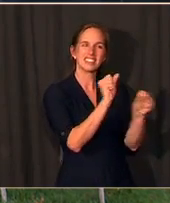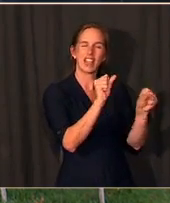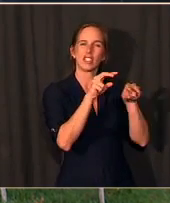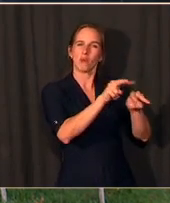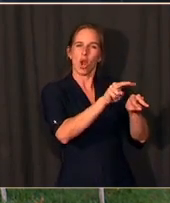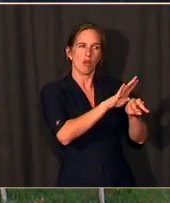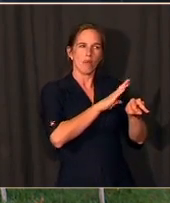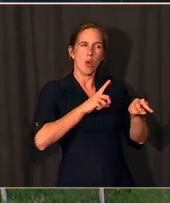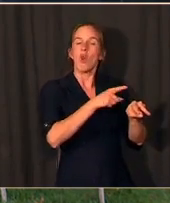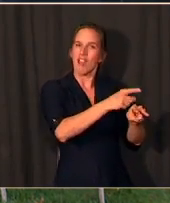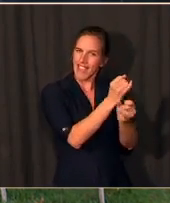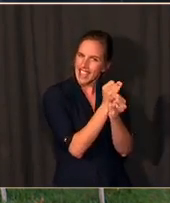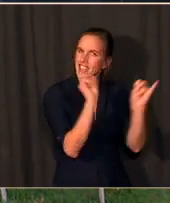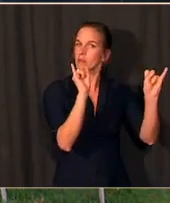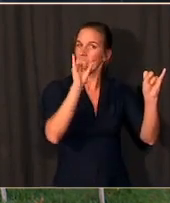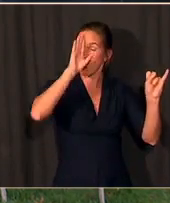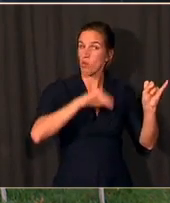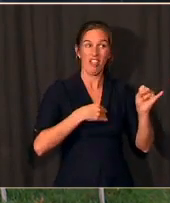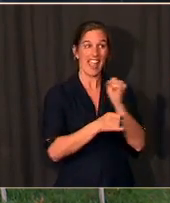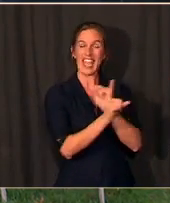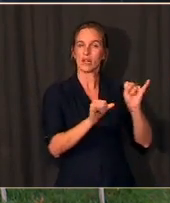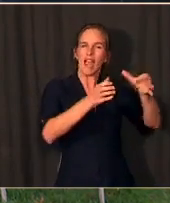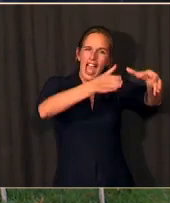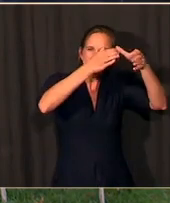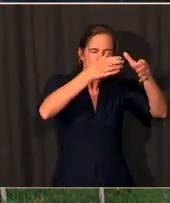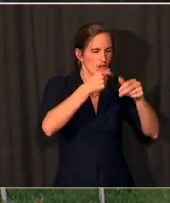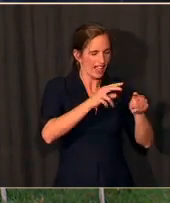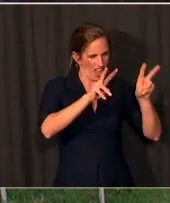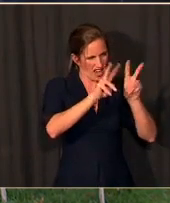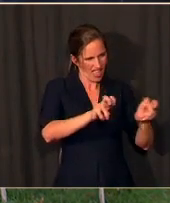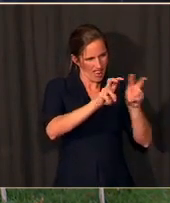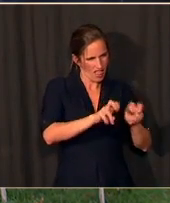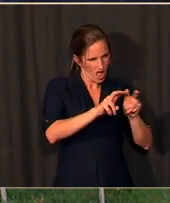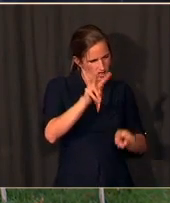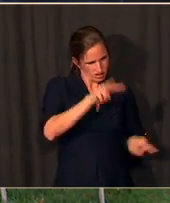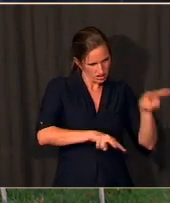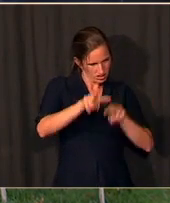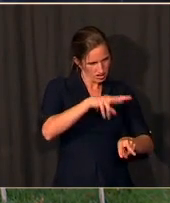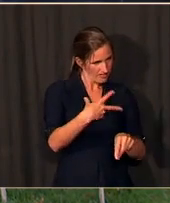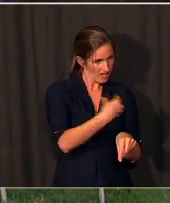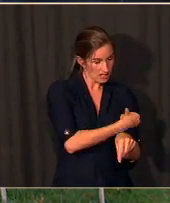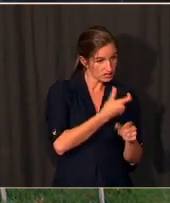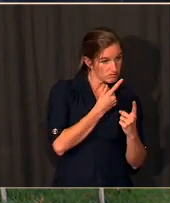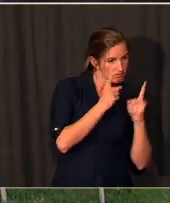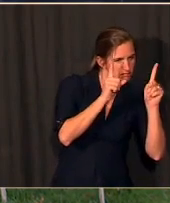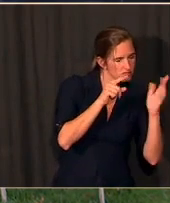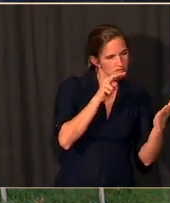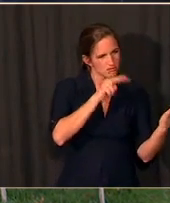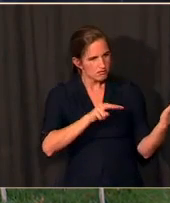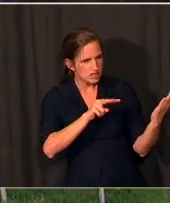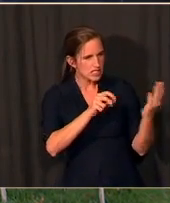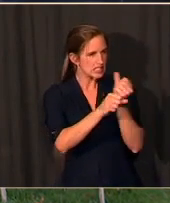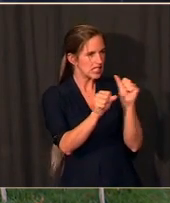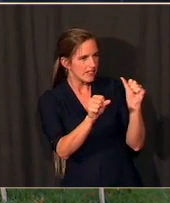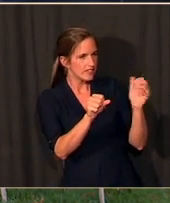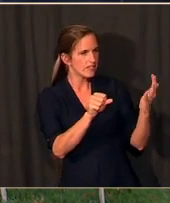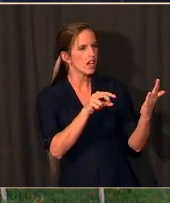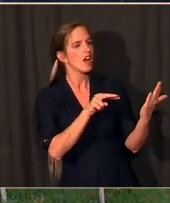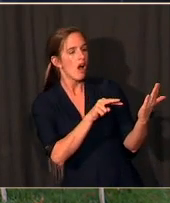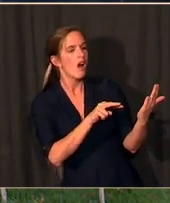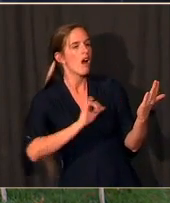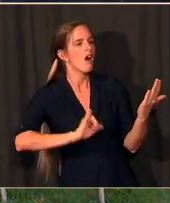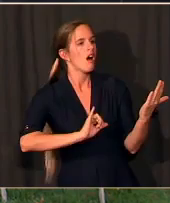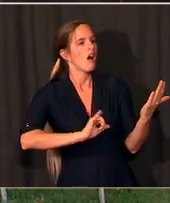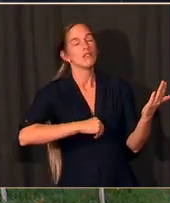the independent boards of experts that analyze the efficacy of the vaccines and the safety of the vaccines and tell